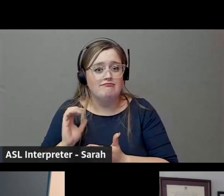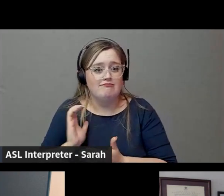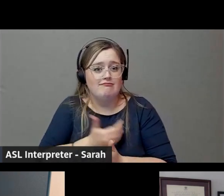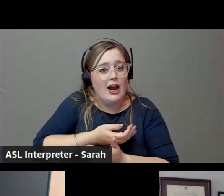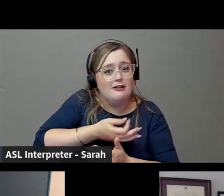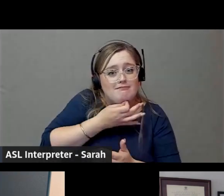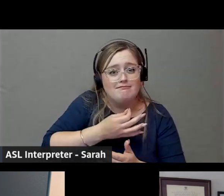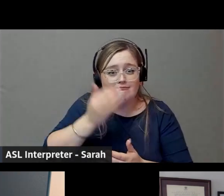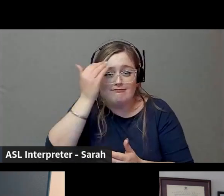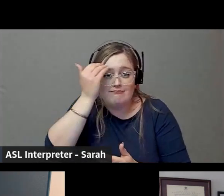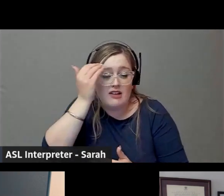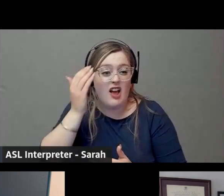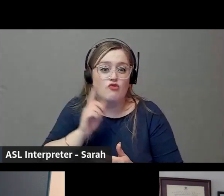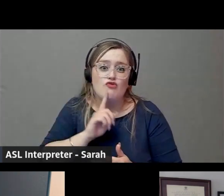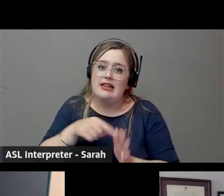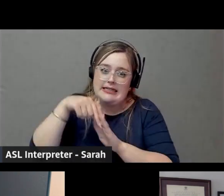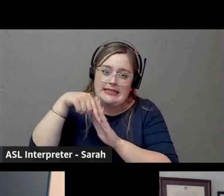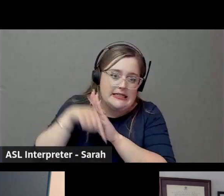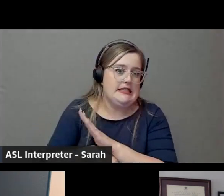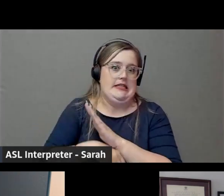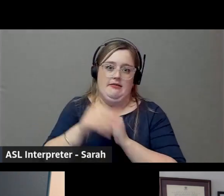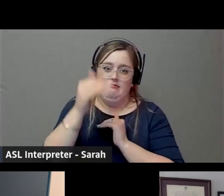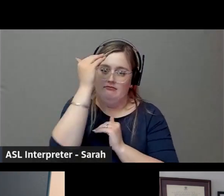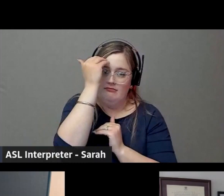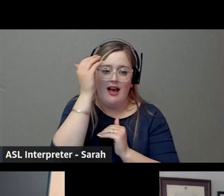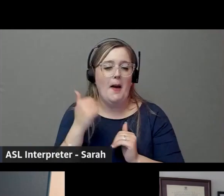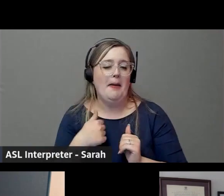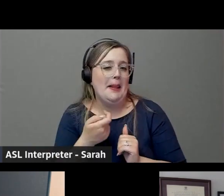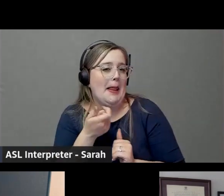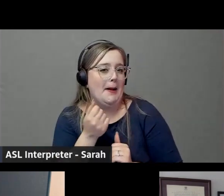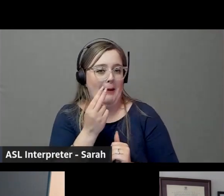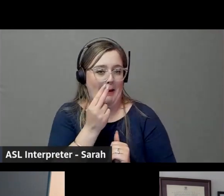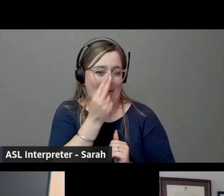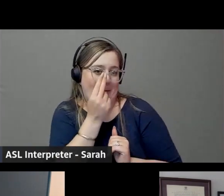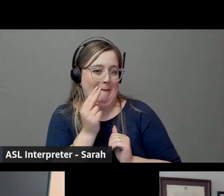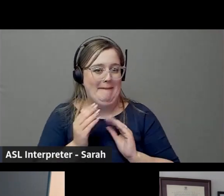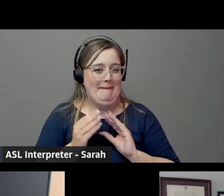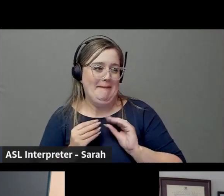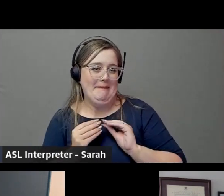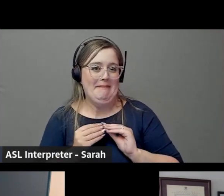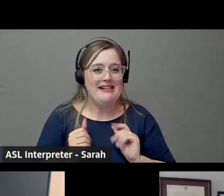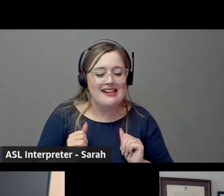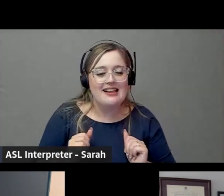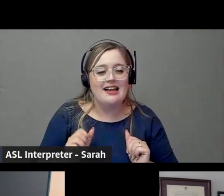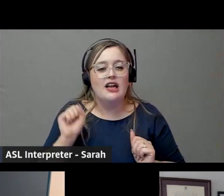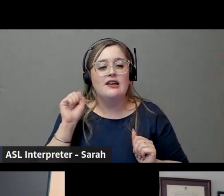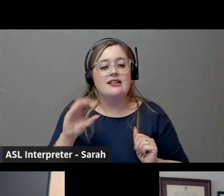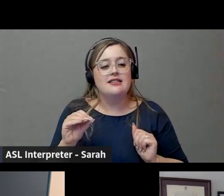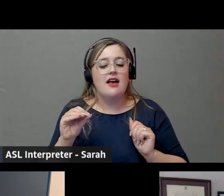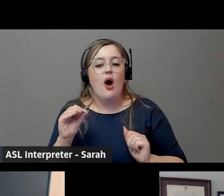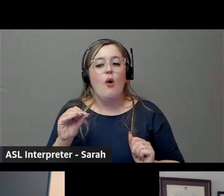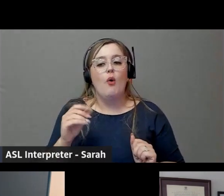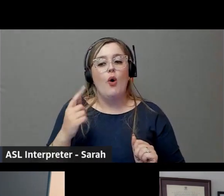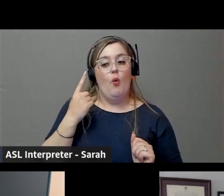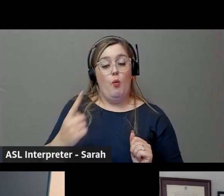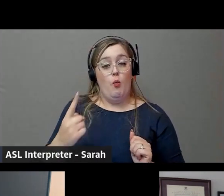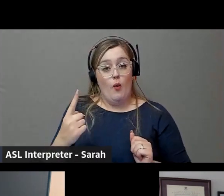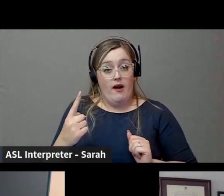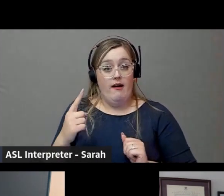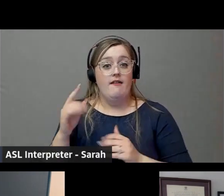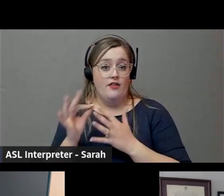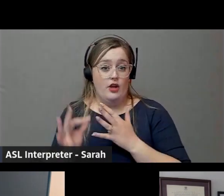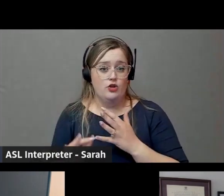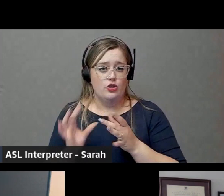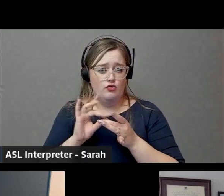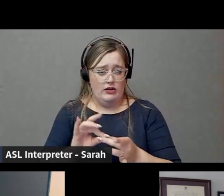and it's a deep expertise. As a matter of fact, I'll geek out just a little bit. So one of the features around